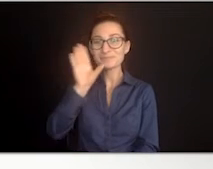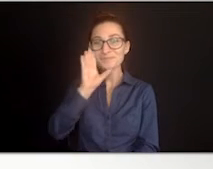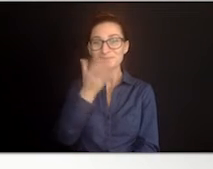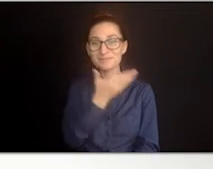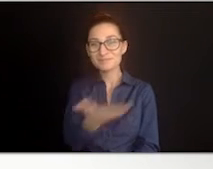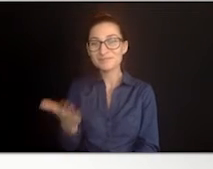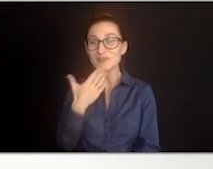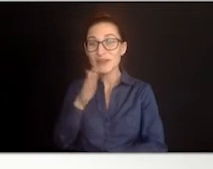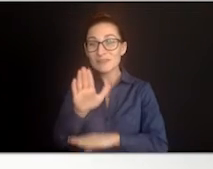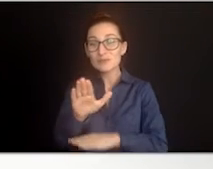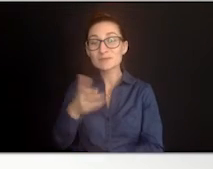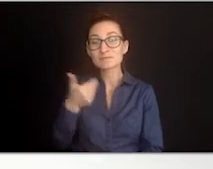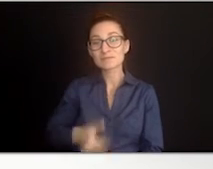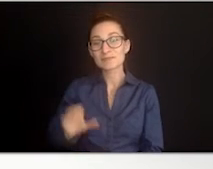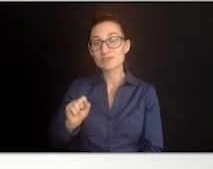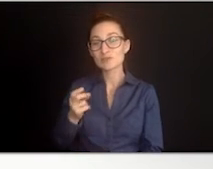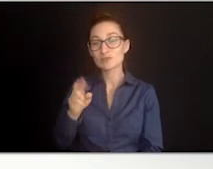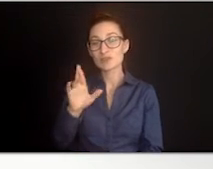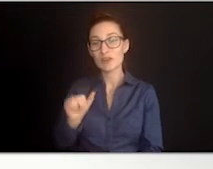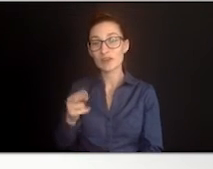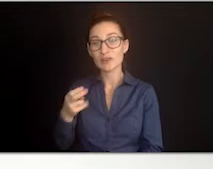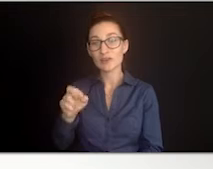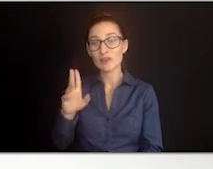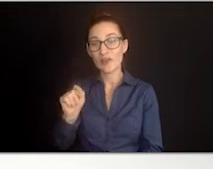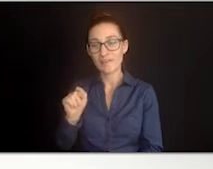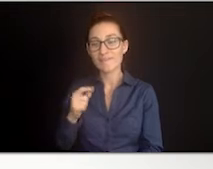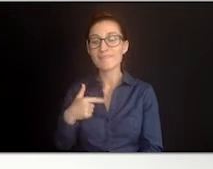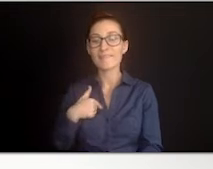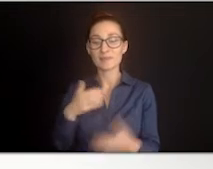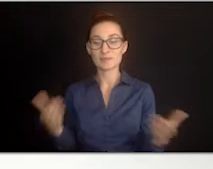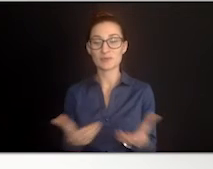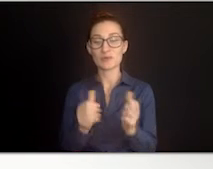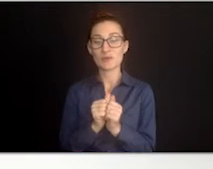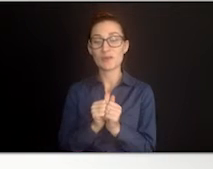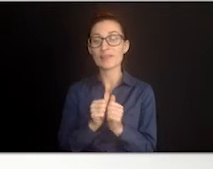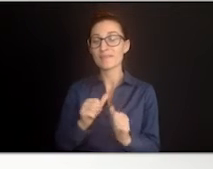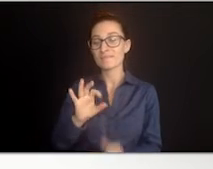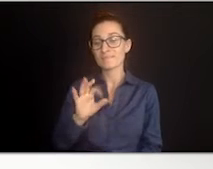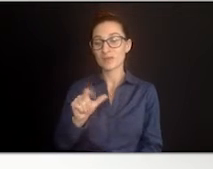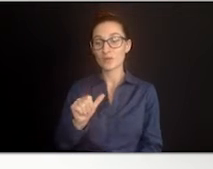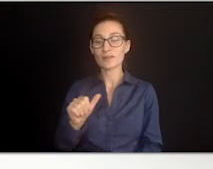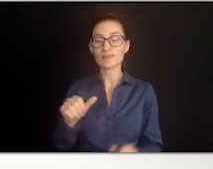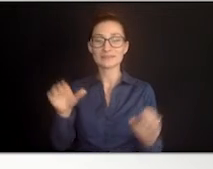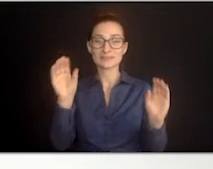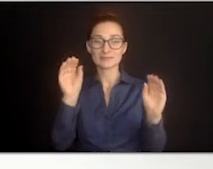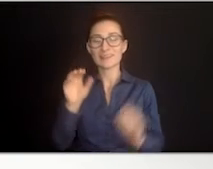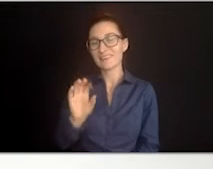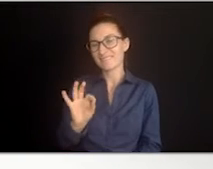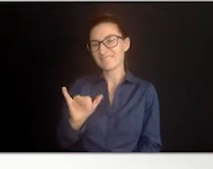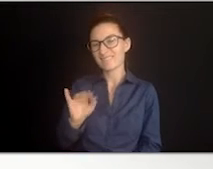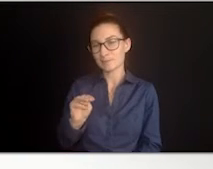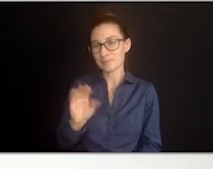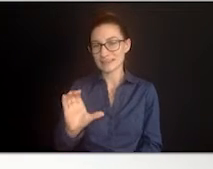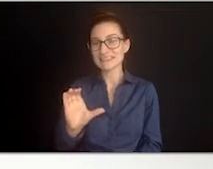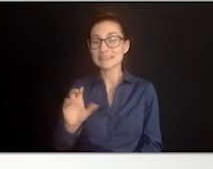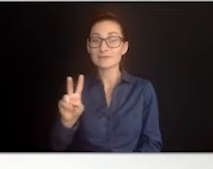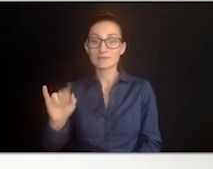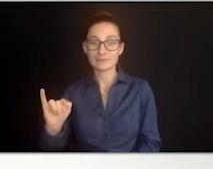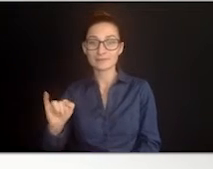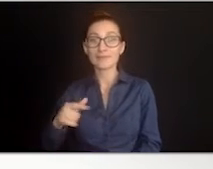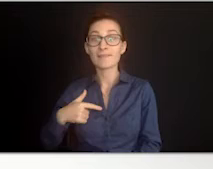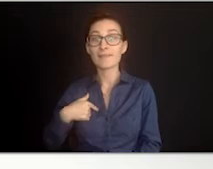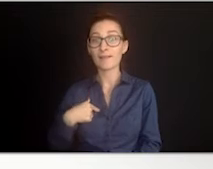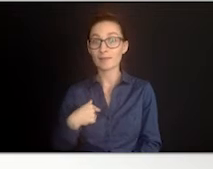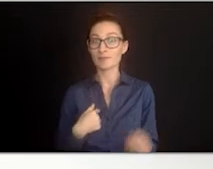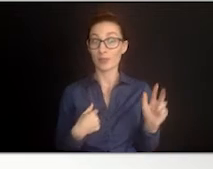Hello, good afternoon. My name is Sherry Hart. I'm with the Florida Instructional Materials Center for the Visually Impaired. I am one of 3